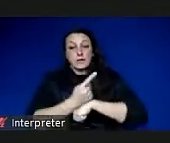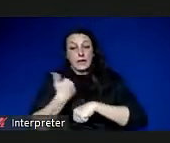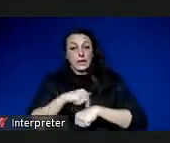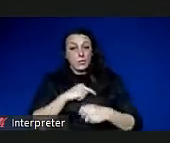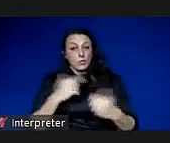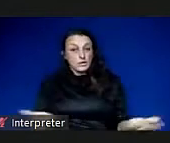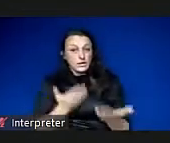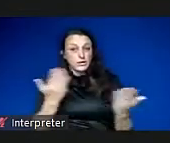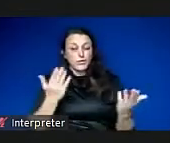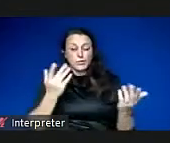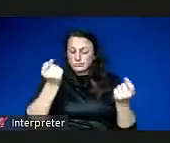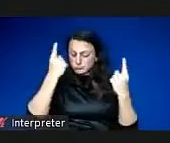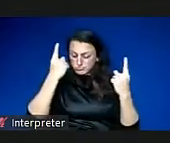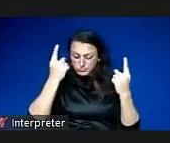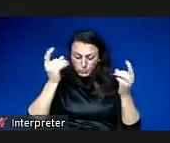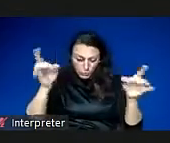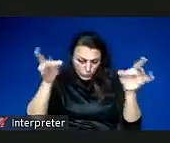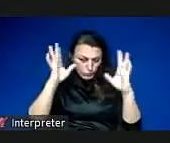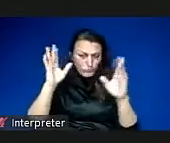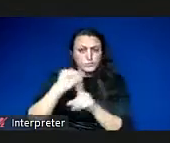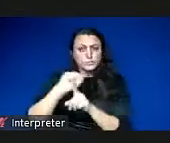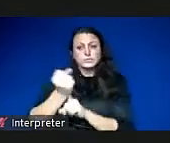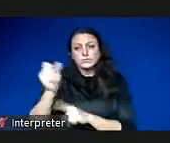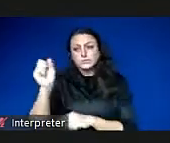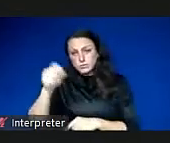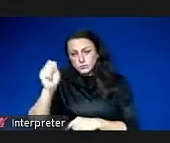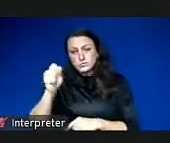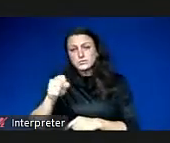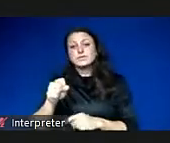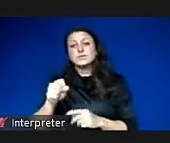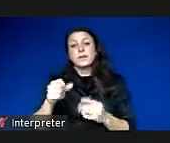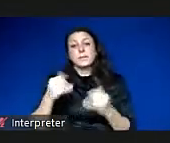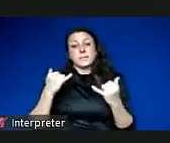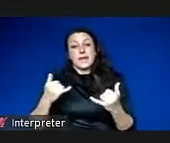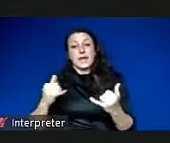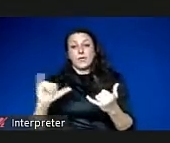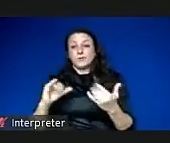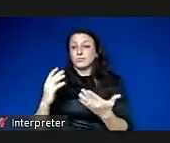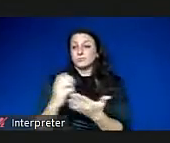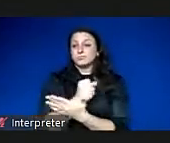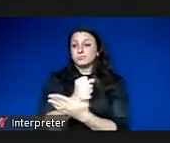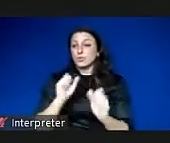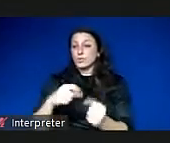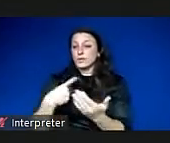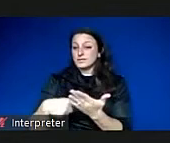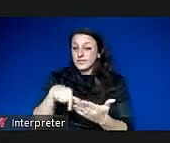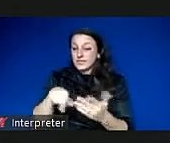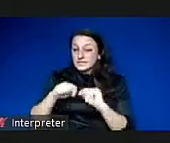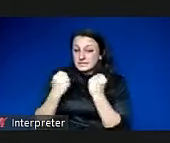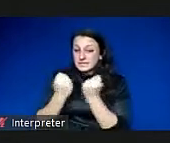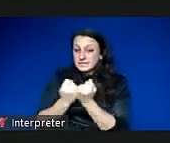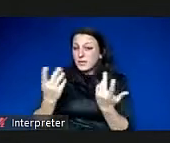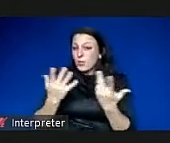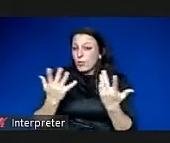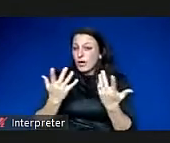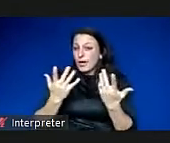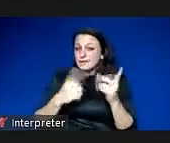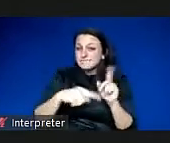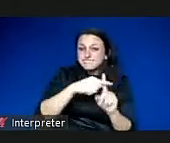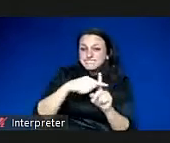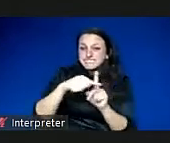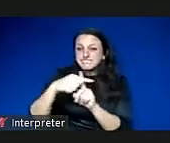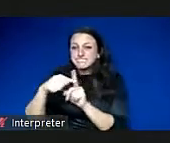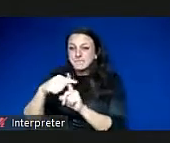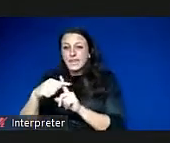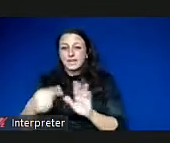this tragedy, we also have an opportunity to really talk through the successes of this team and the work that has been done to save